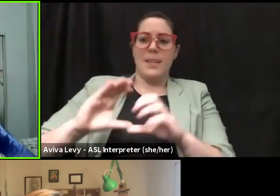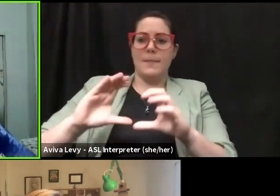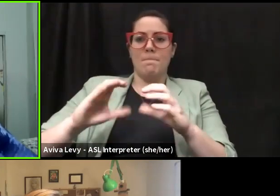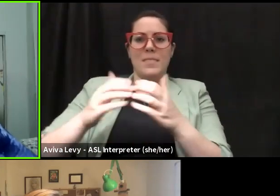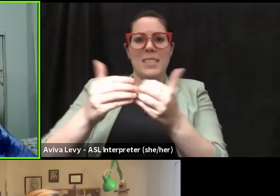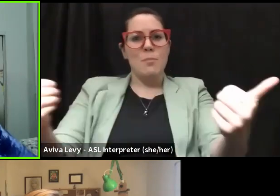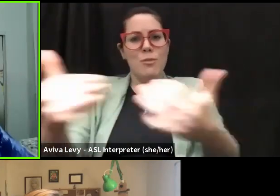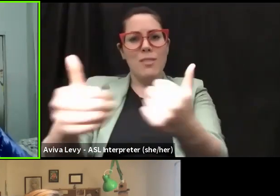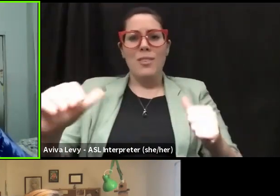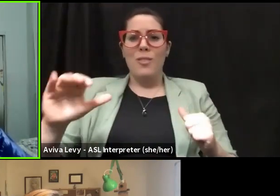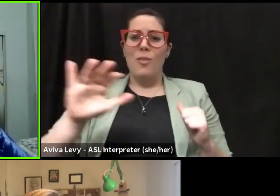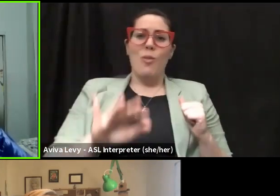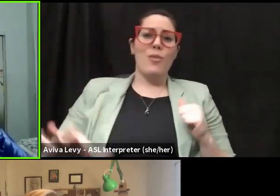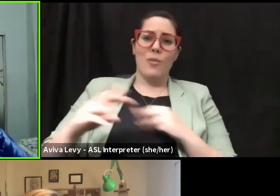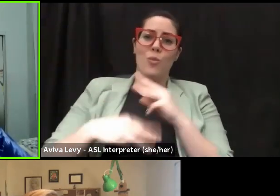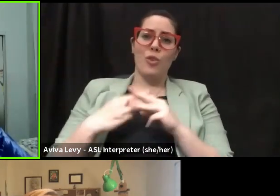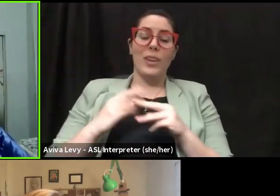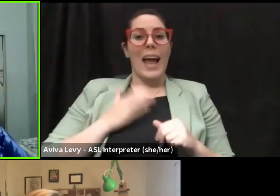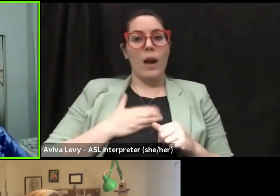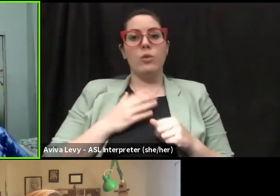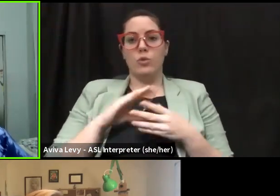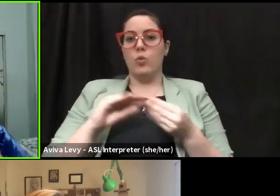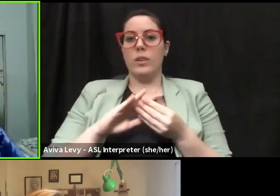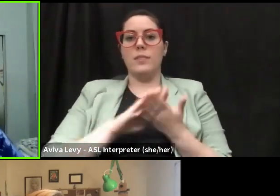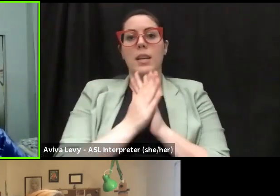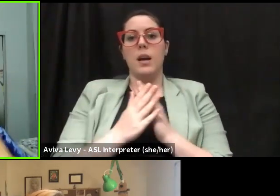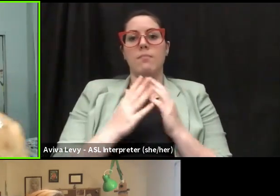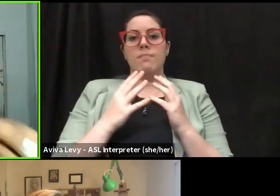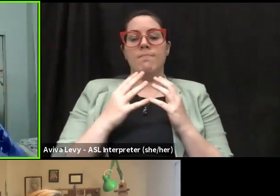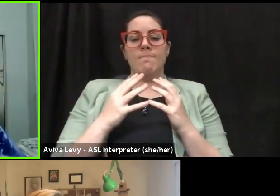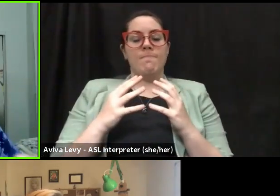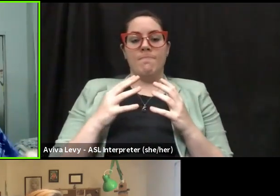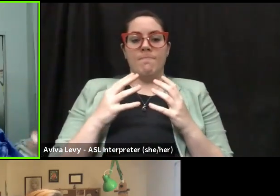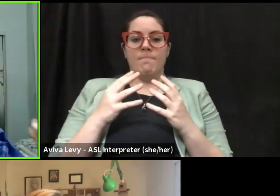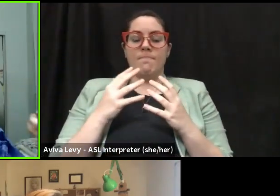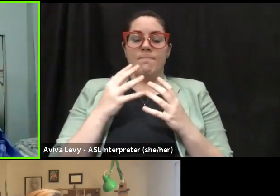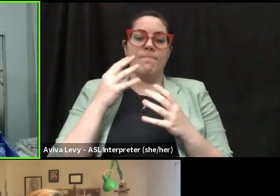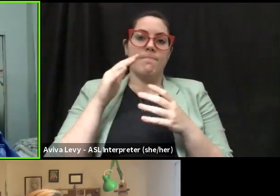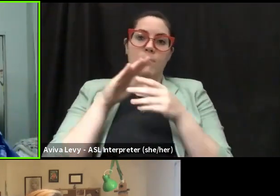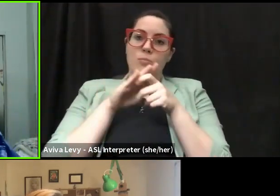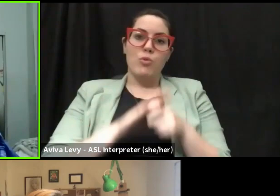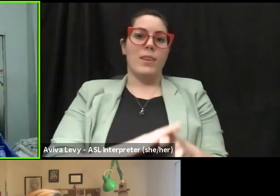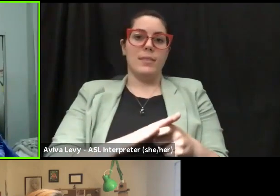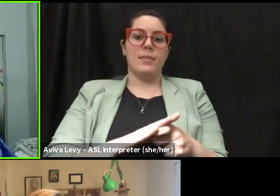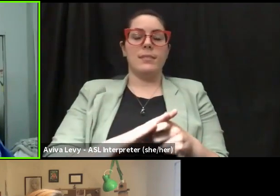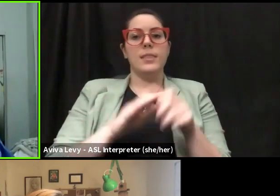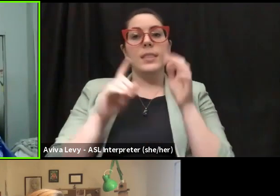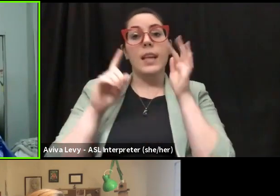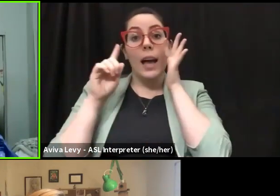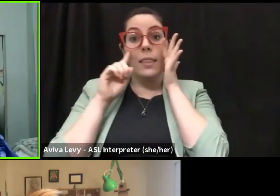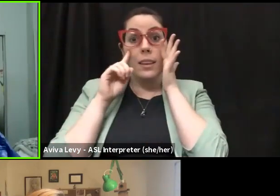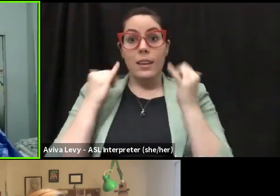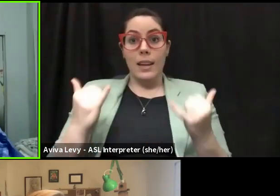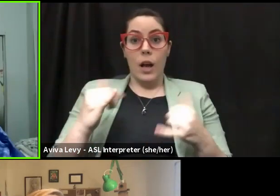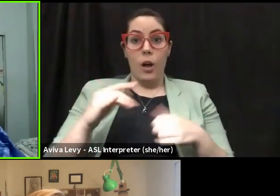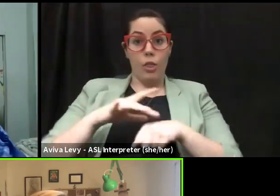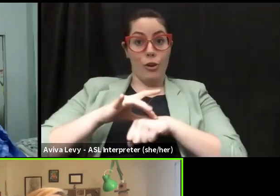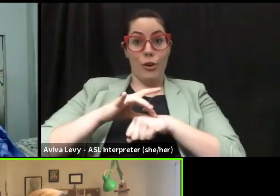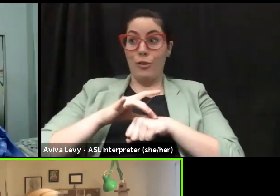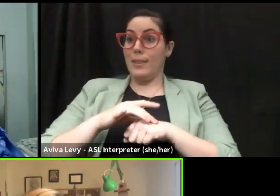have been suppressed. And I feel like it's time now that the earth has put us on